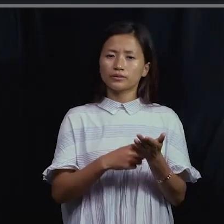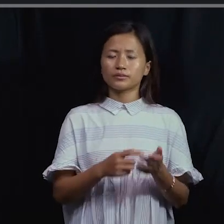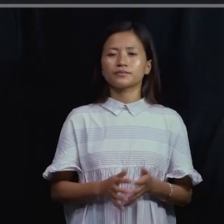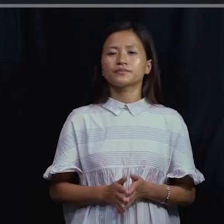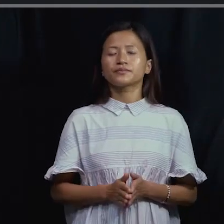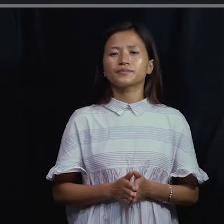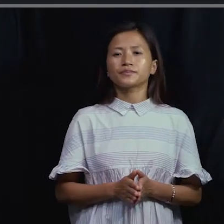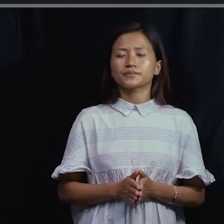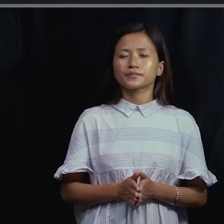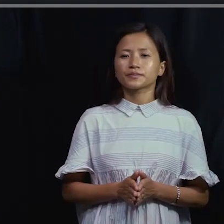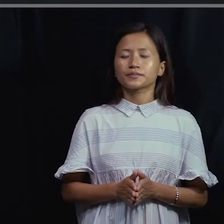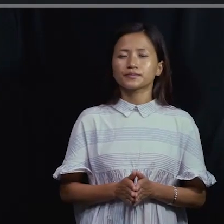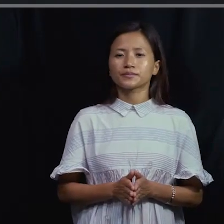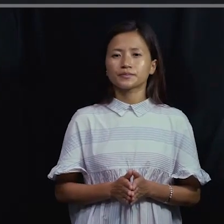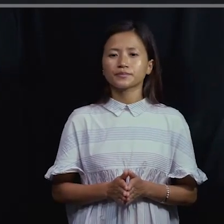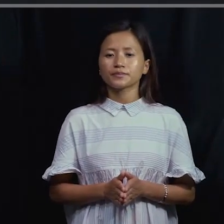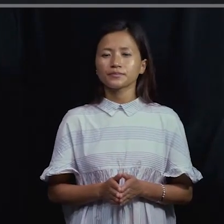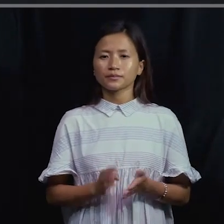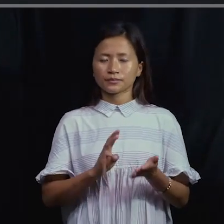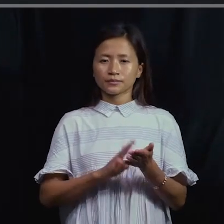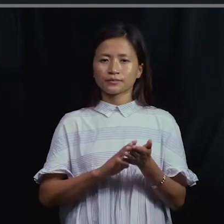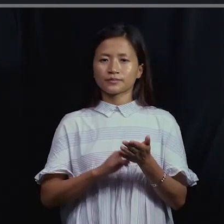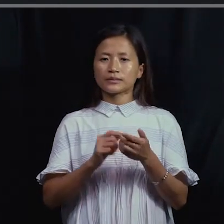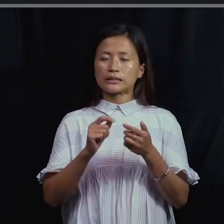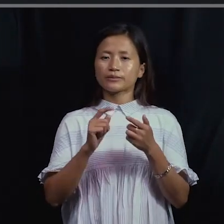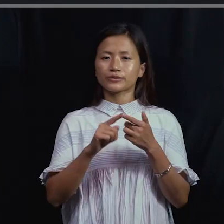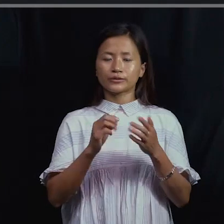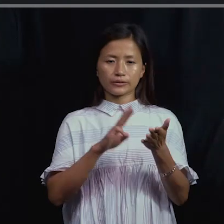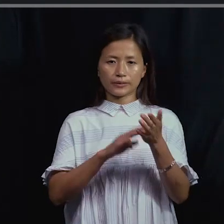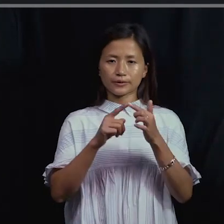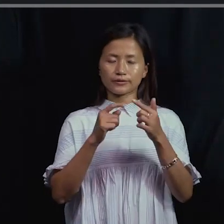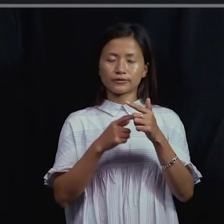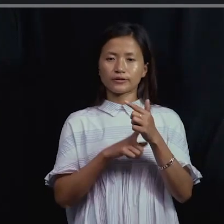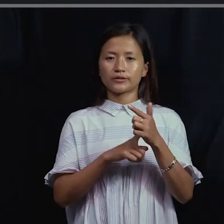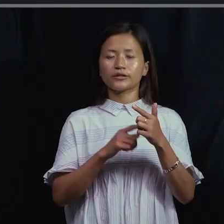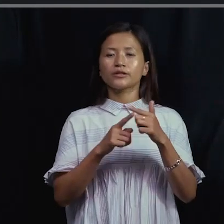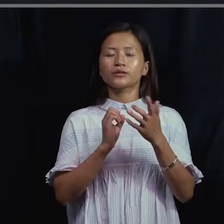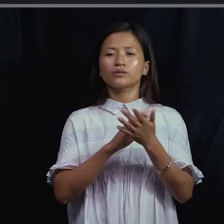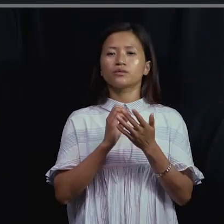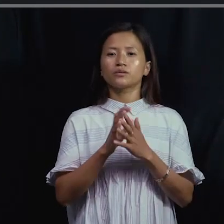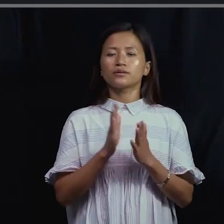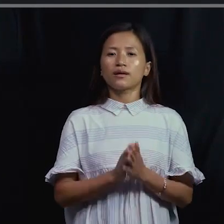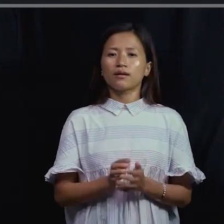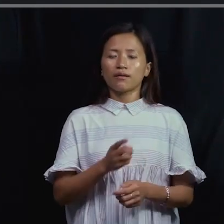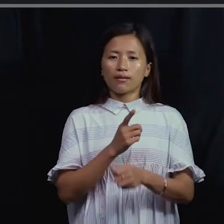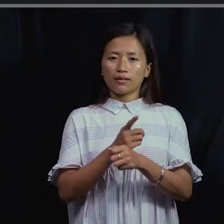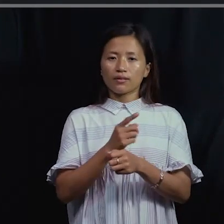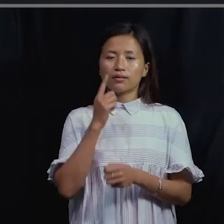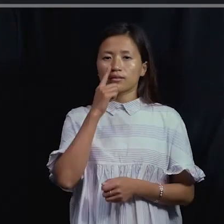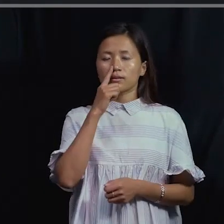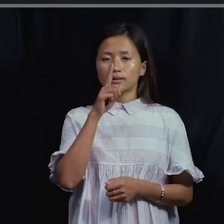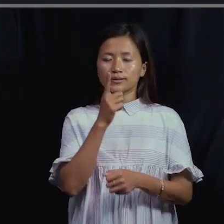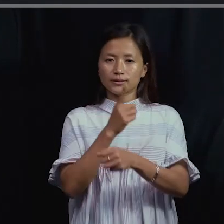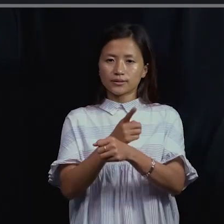it seems. And then in the Montessori method, it is say that, you know, lady teachers are more preferable,